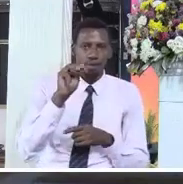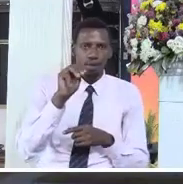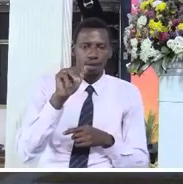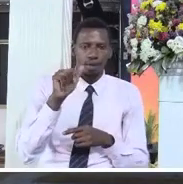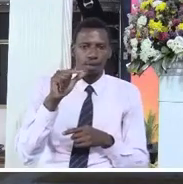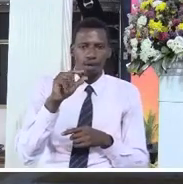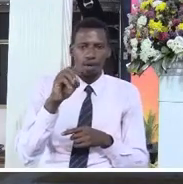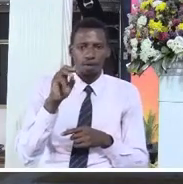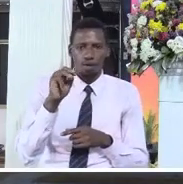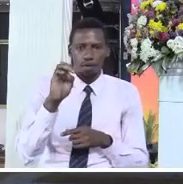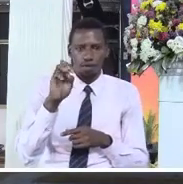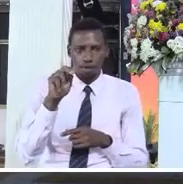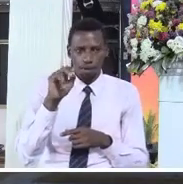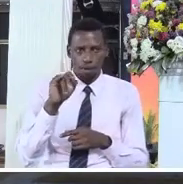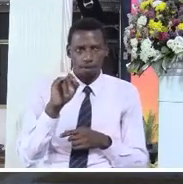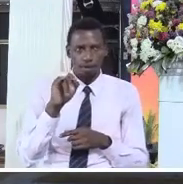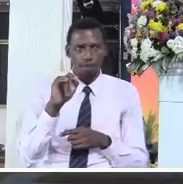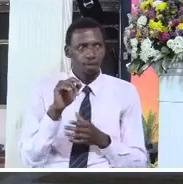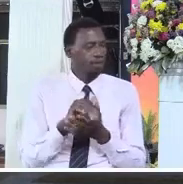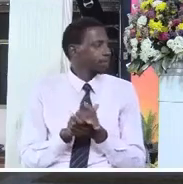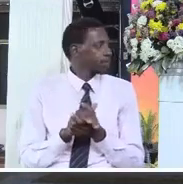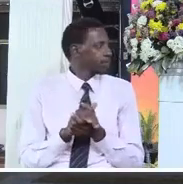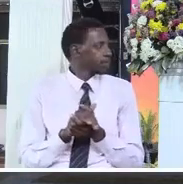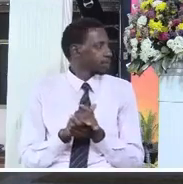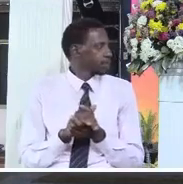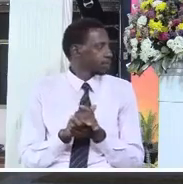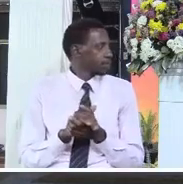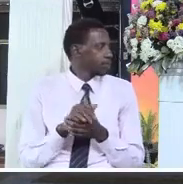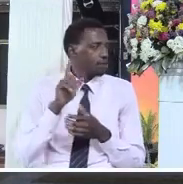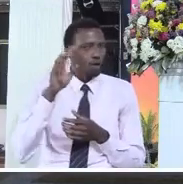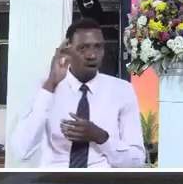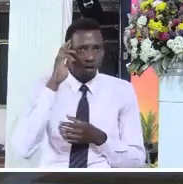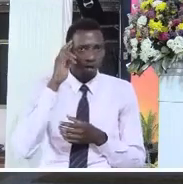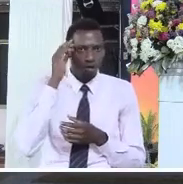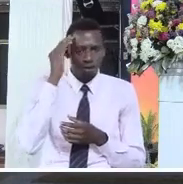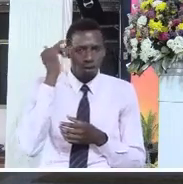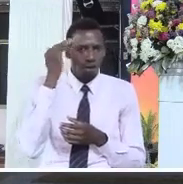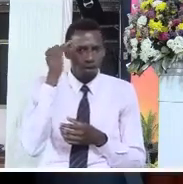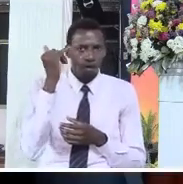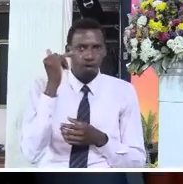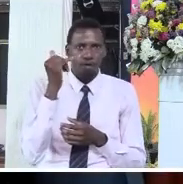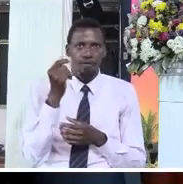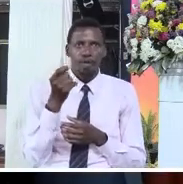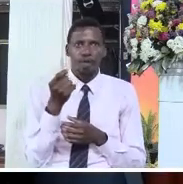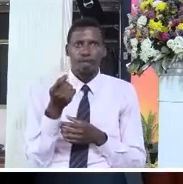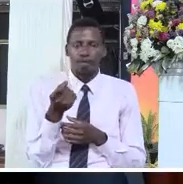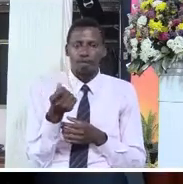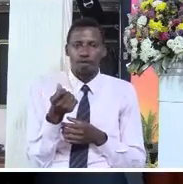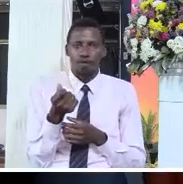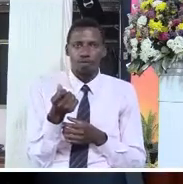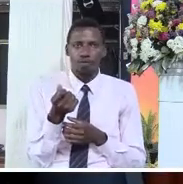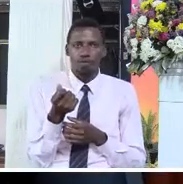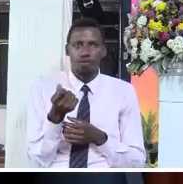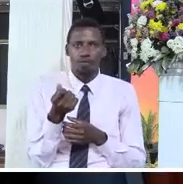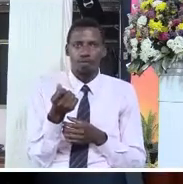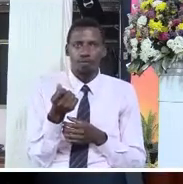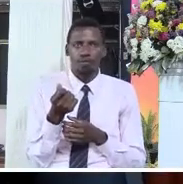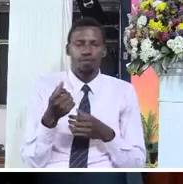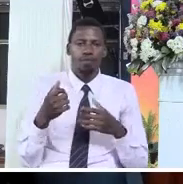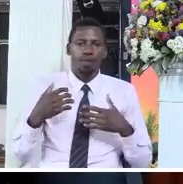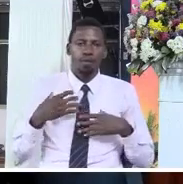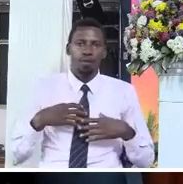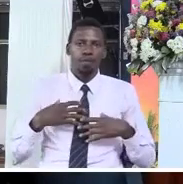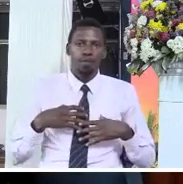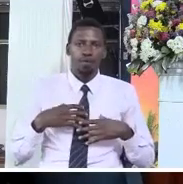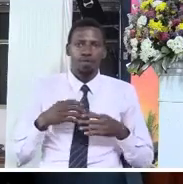Magomeni Mwembechai. So one of the reasons why it was like that, there were fewer personnel in